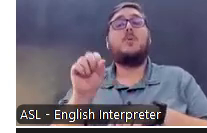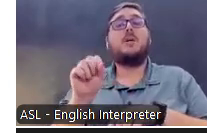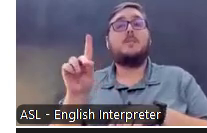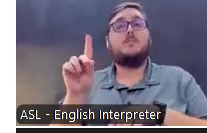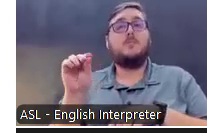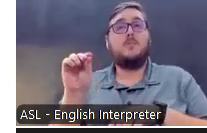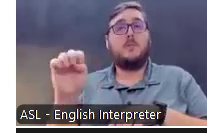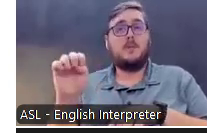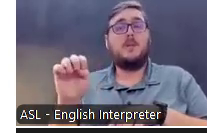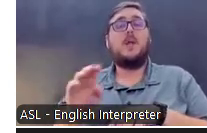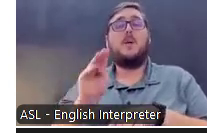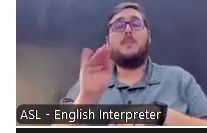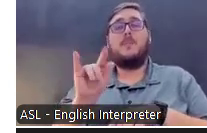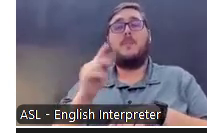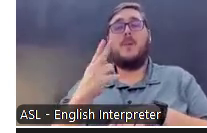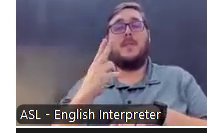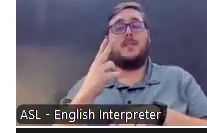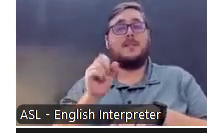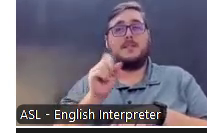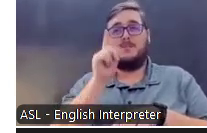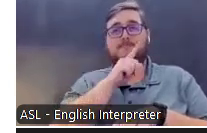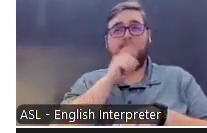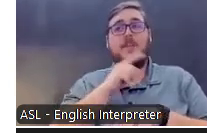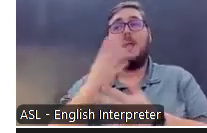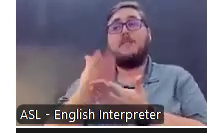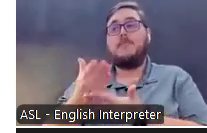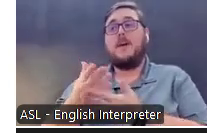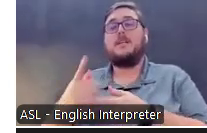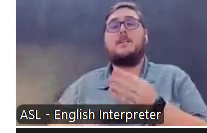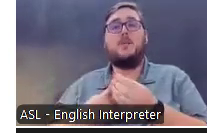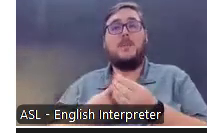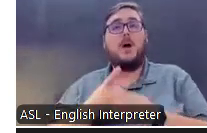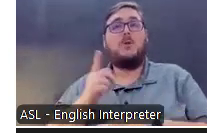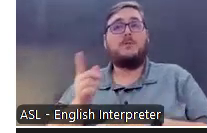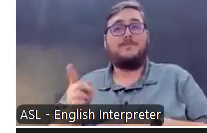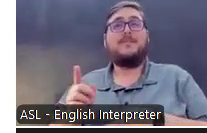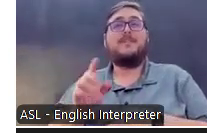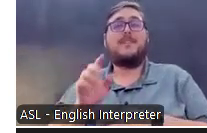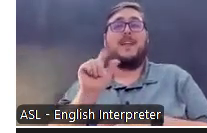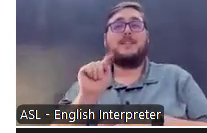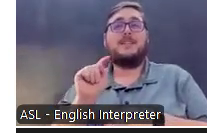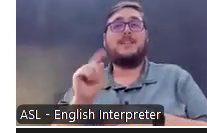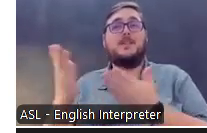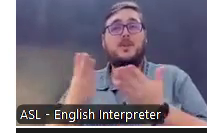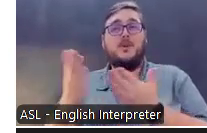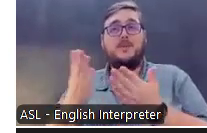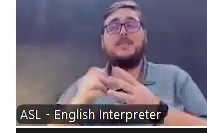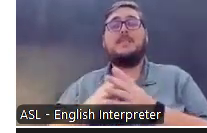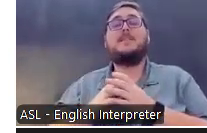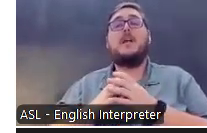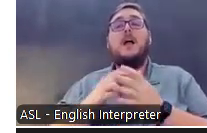and Facts Surrounding Assistive Technology Devices and Services is an excellent and really helpful resource. It's something that I looked at in anticipation